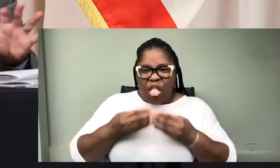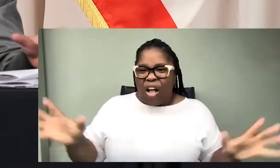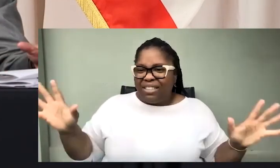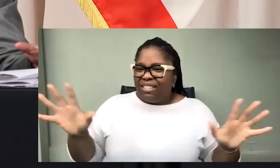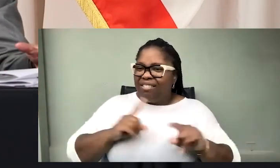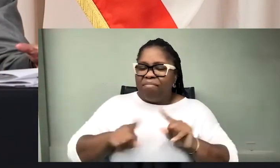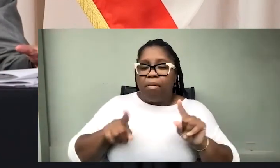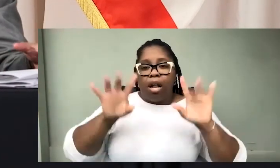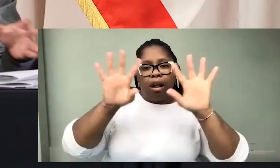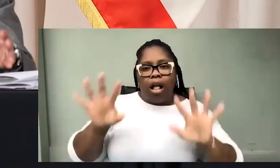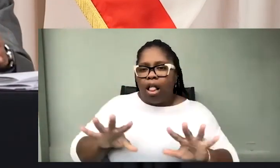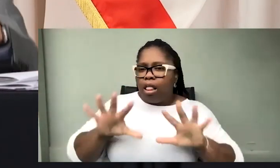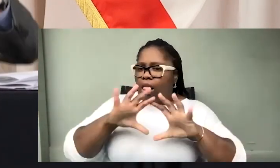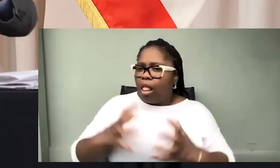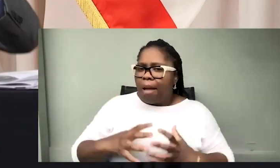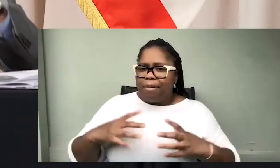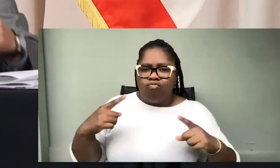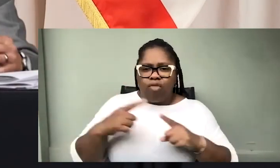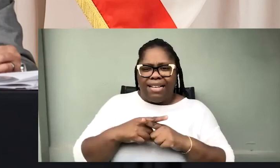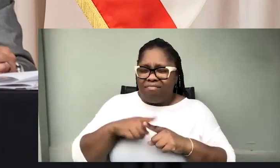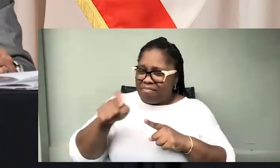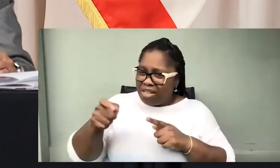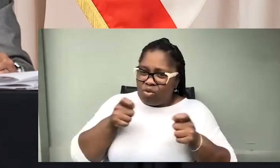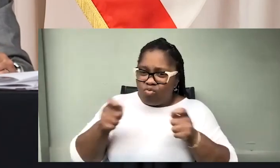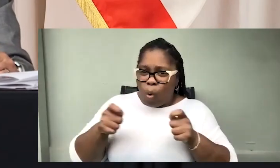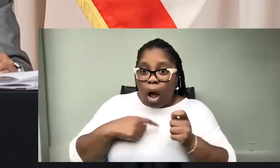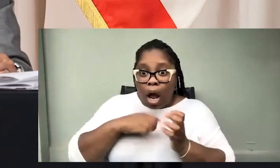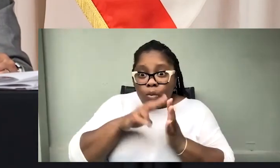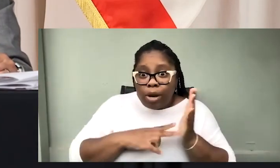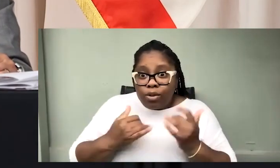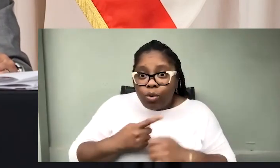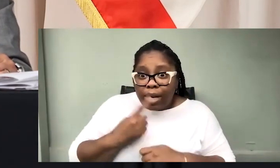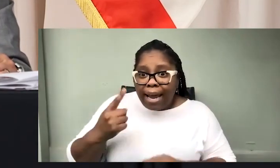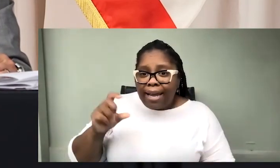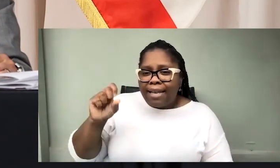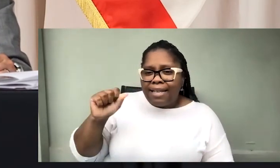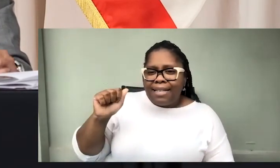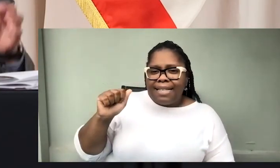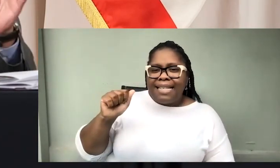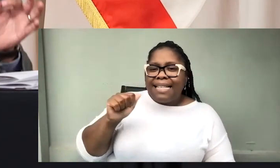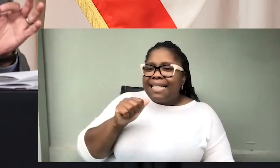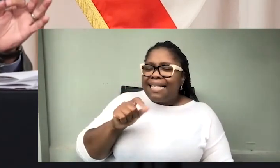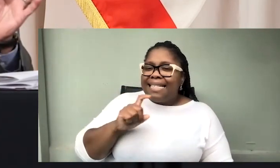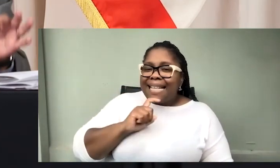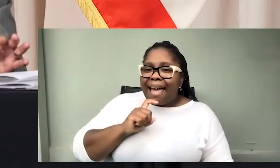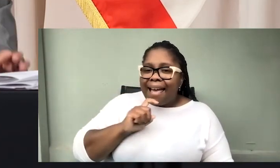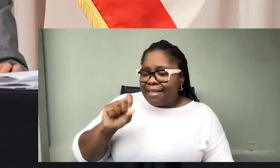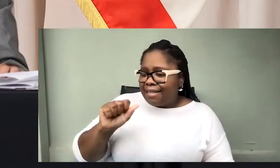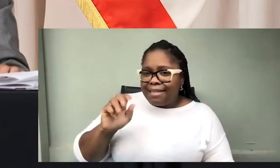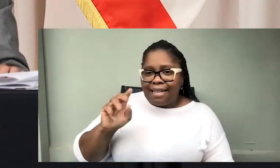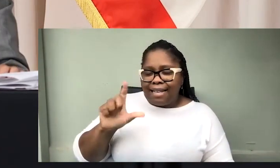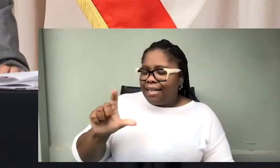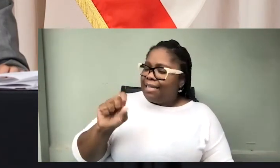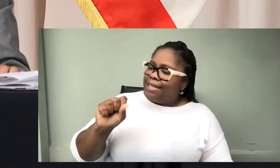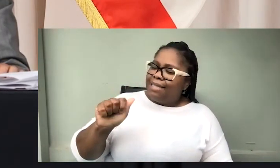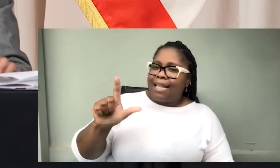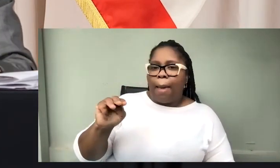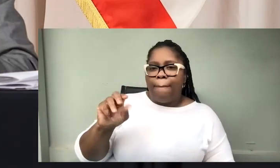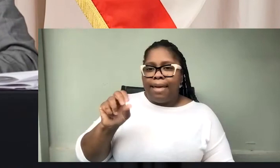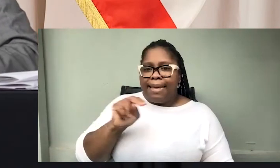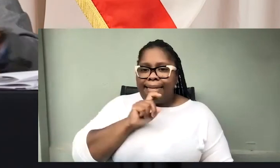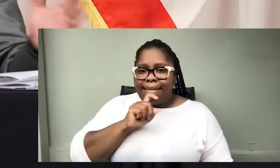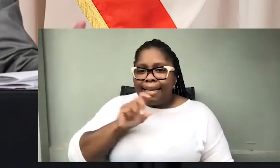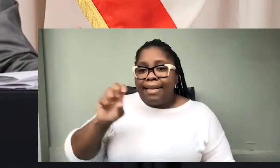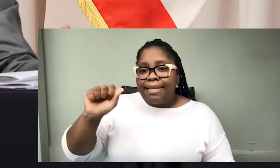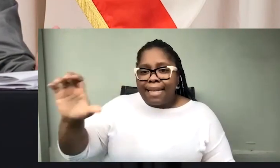crisis under control. We're in an emergency. I just read today the salmon in the Sacramento River are dying. 2% have survived. We're